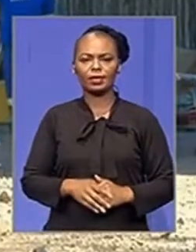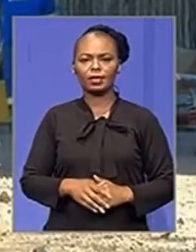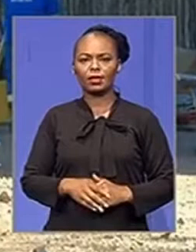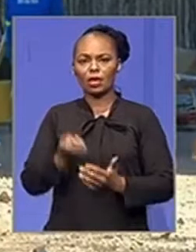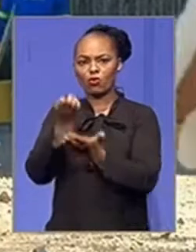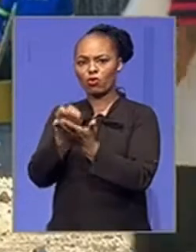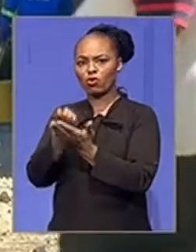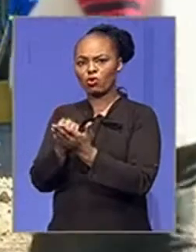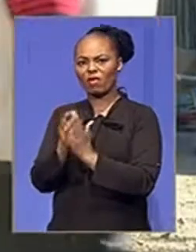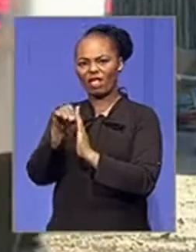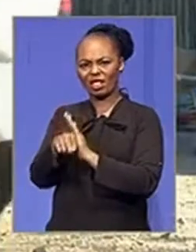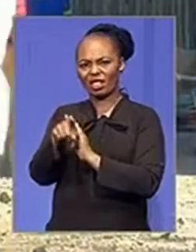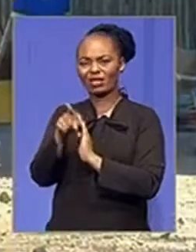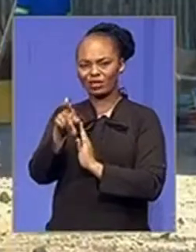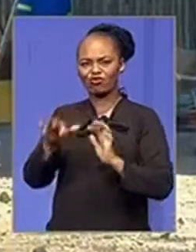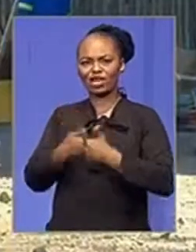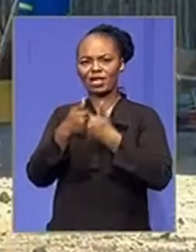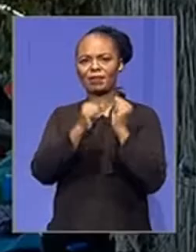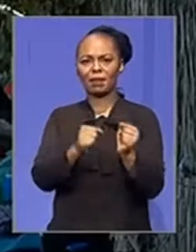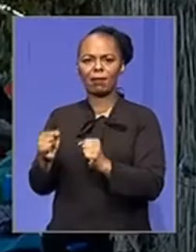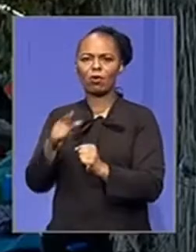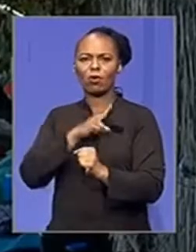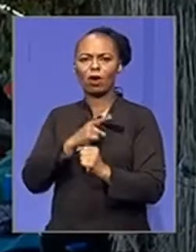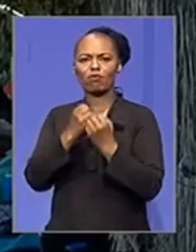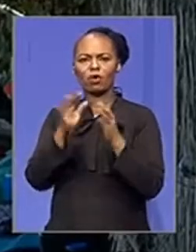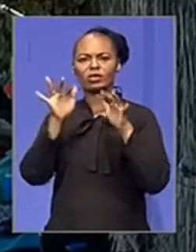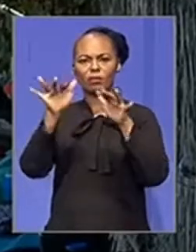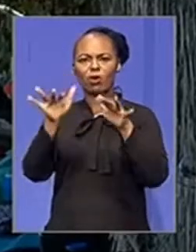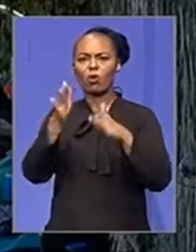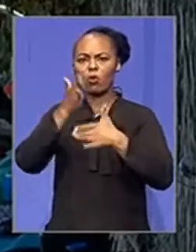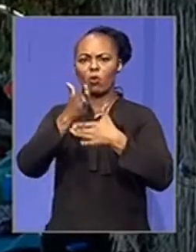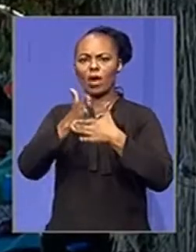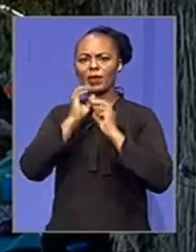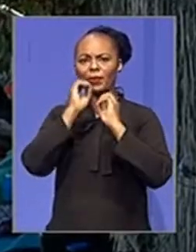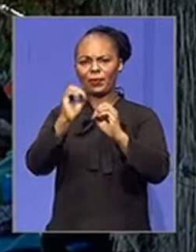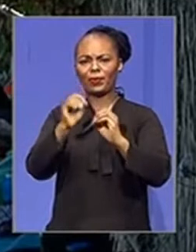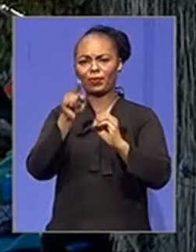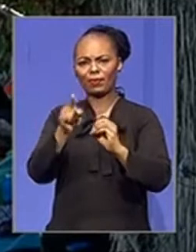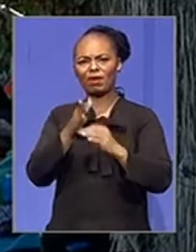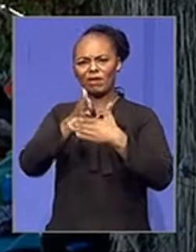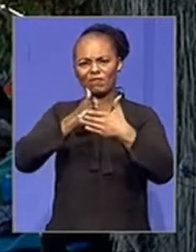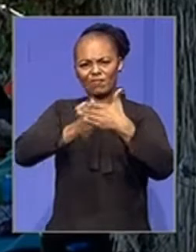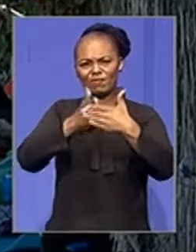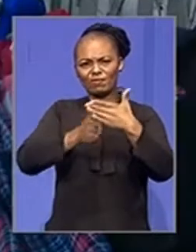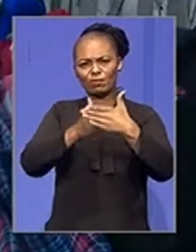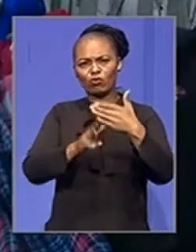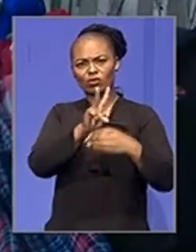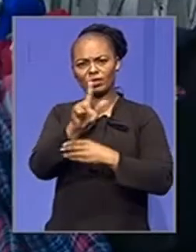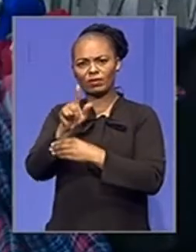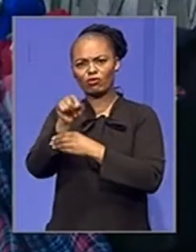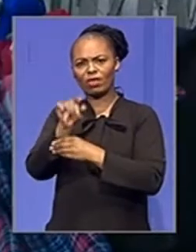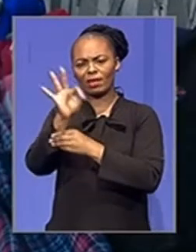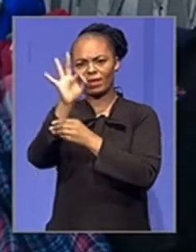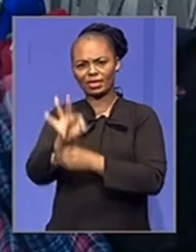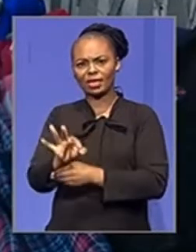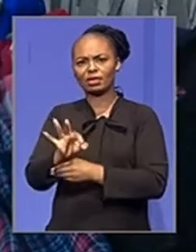ka letolo e sa le hlotlo. Dipalopalo tša batho bao ba sa šomego ka provinceng e eme go diperesente tše 27.3.